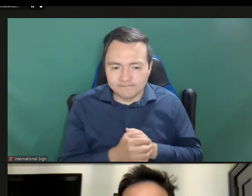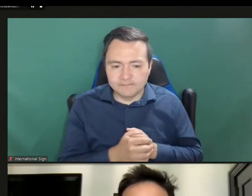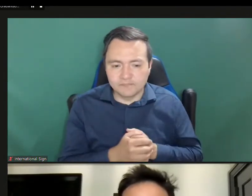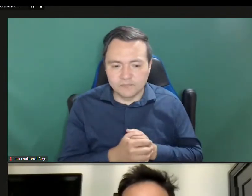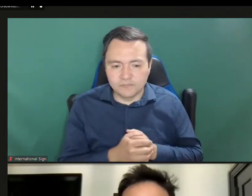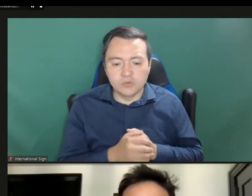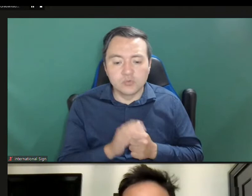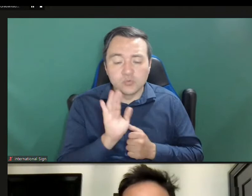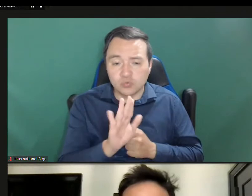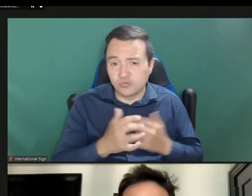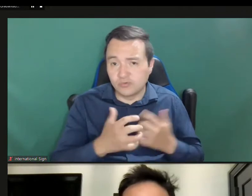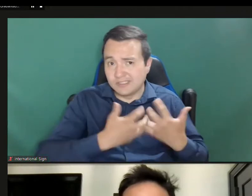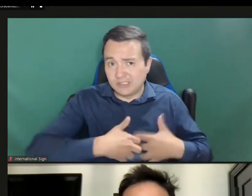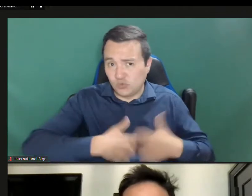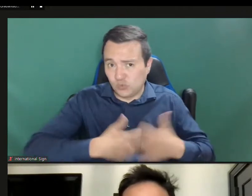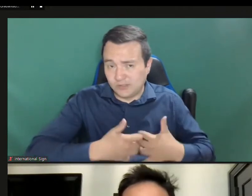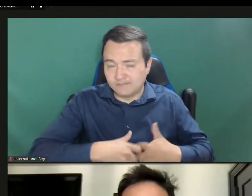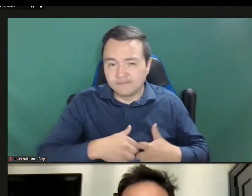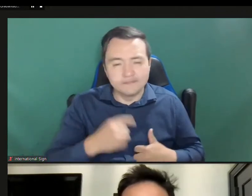and we certainly can